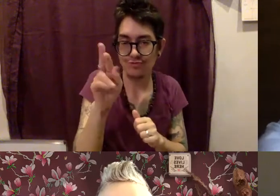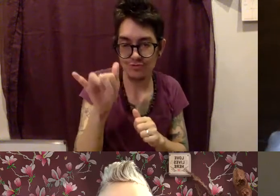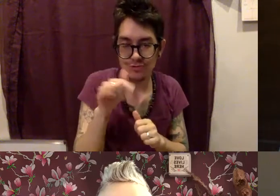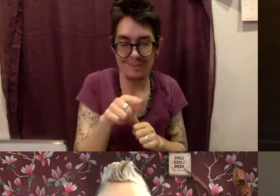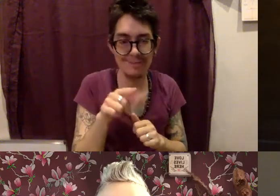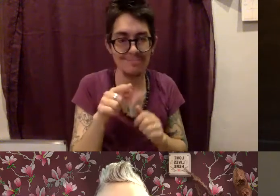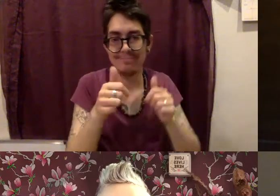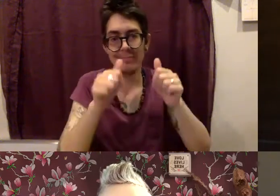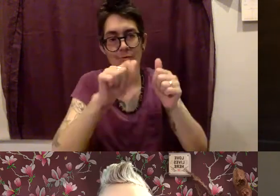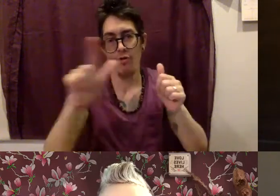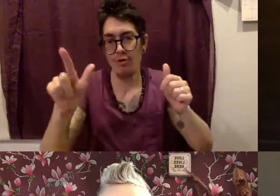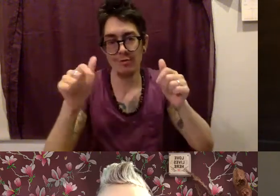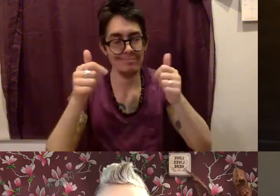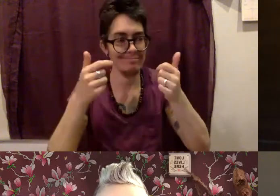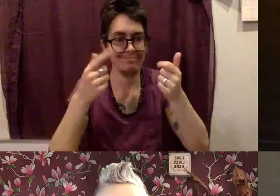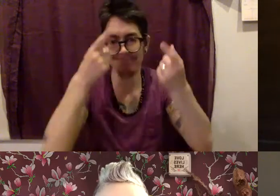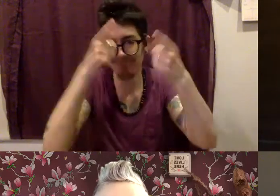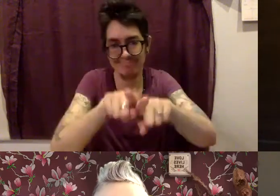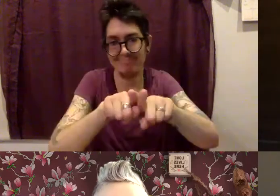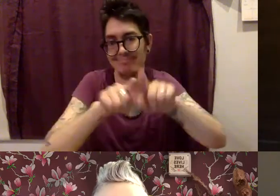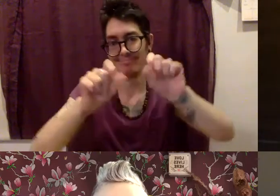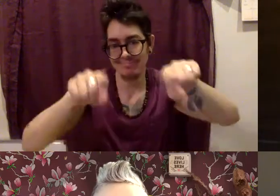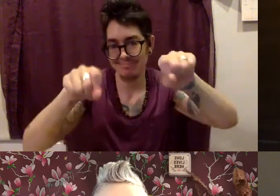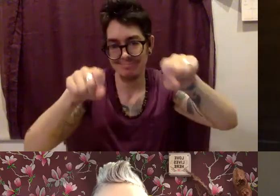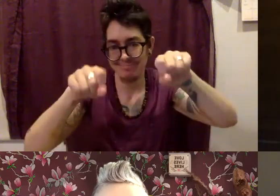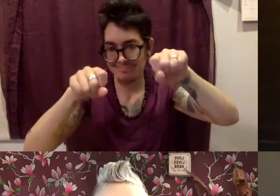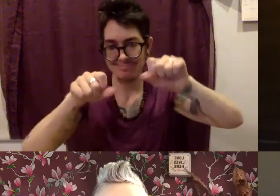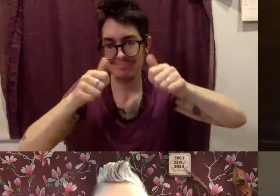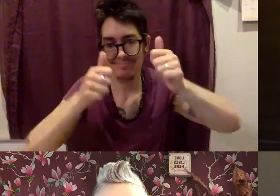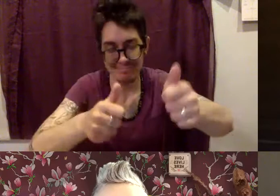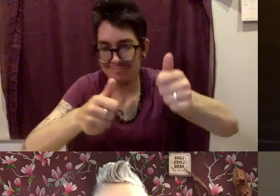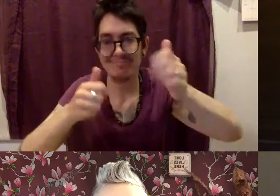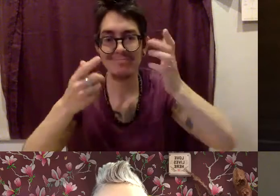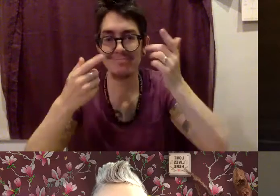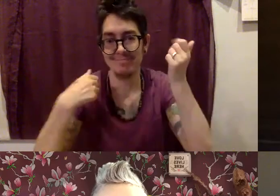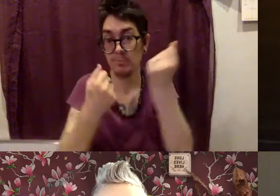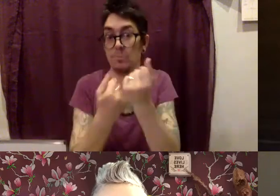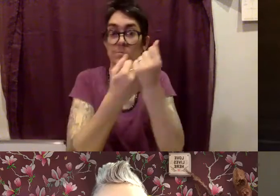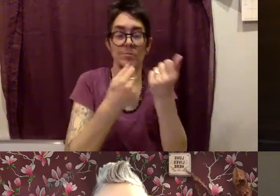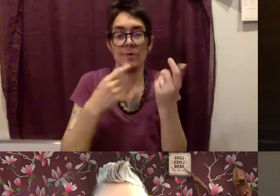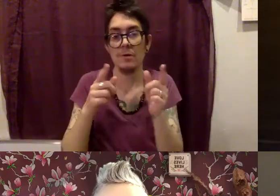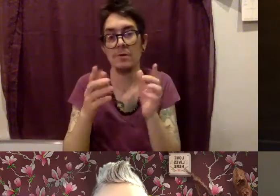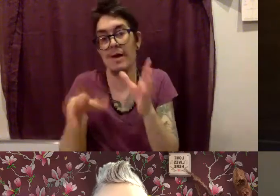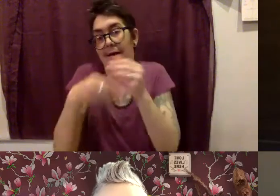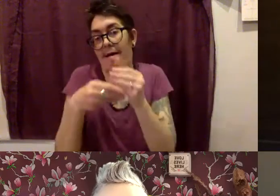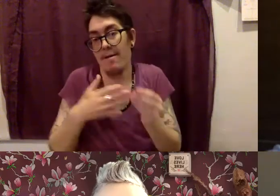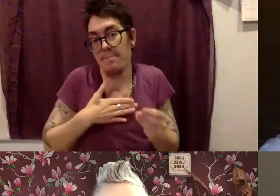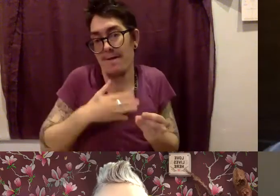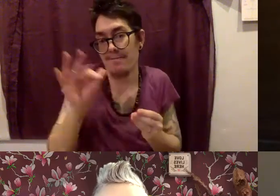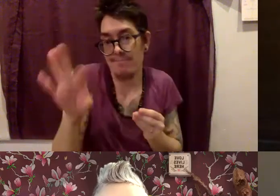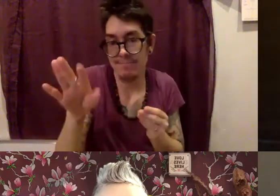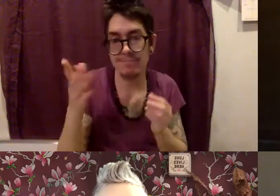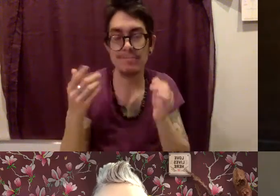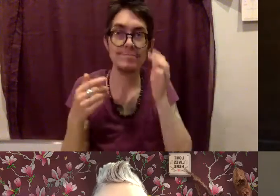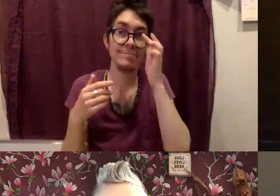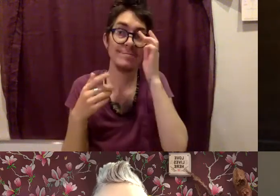absolutely. And I do want to add, as far as that with history, I'm sorry, as far as Henry's comments, I agree with all of that and I support all of